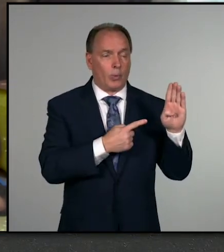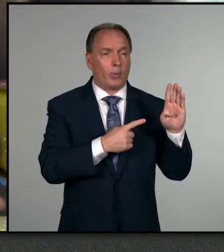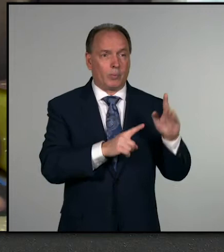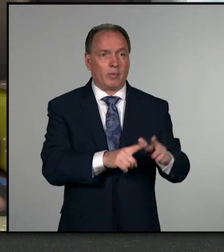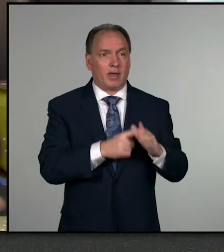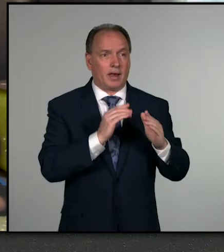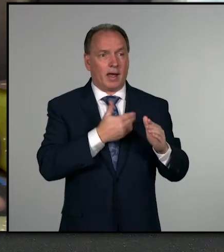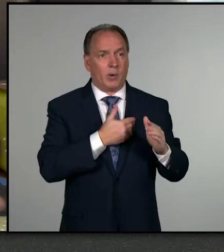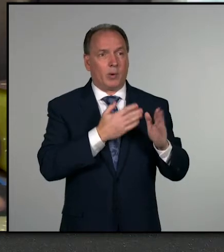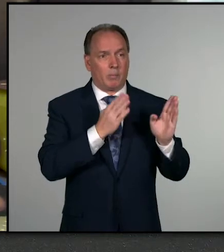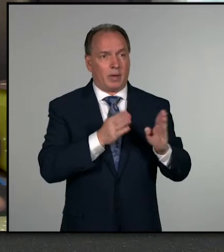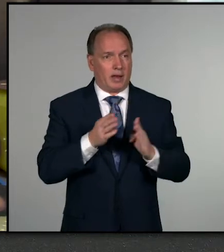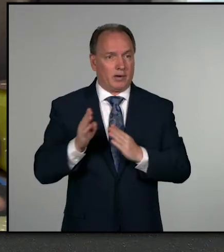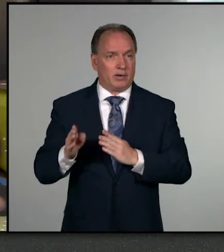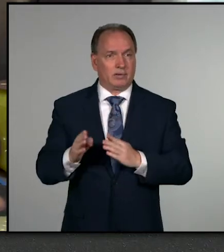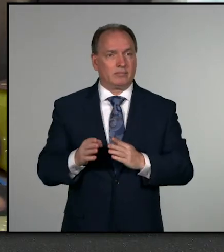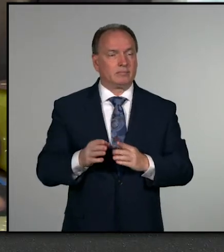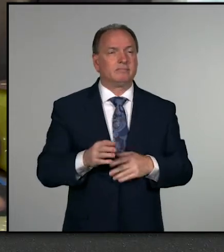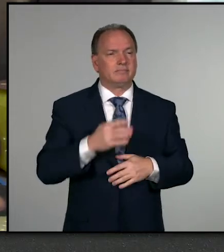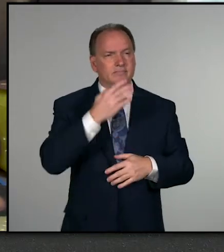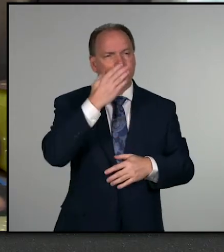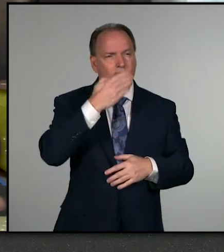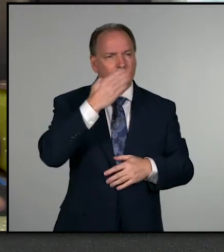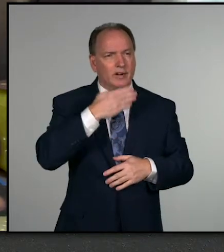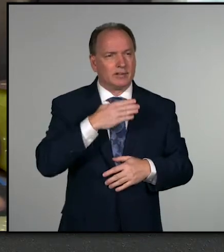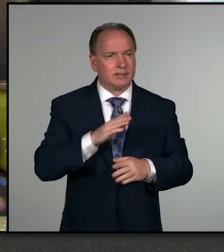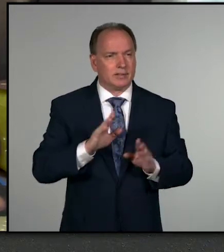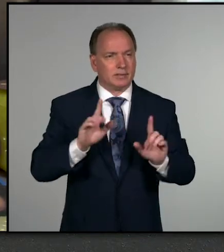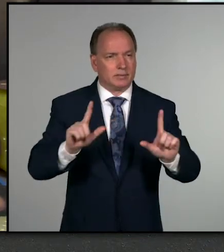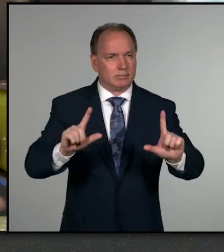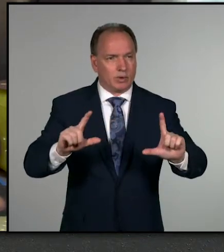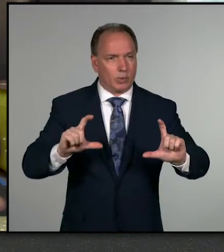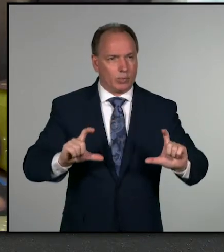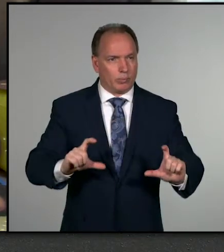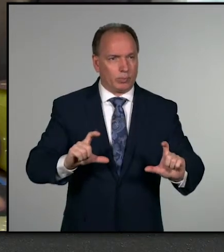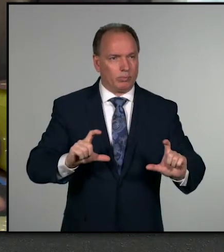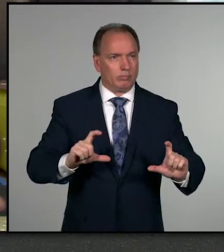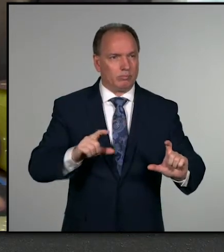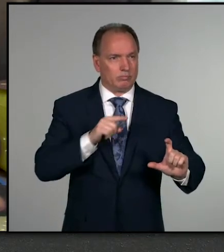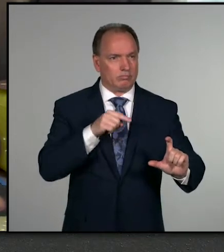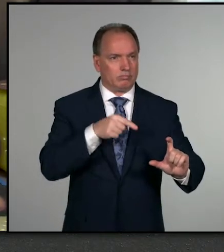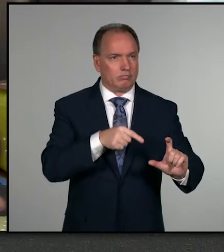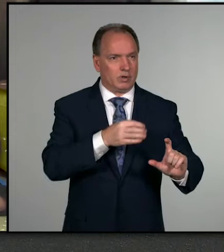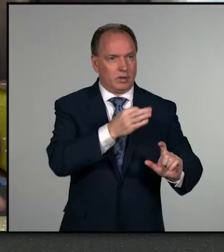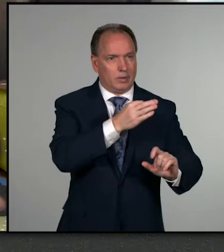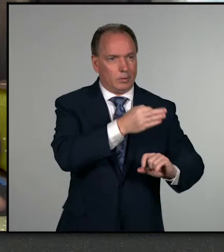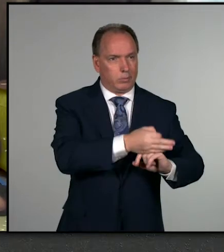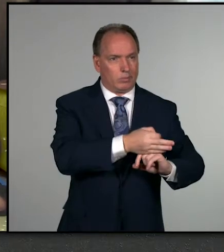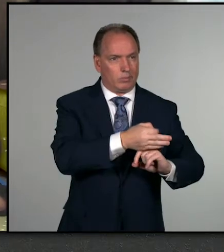pattern. I'm going to tuck blue right in the front of our little paper flower garden.